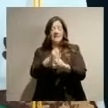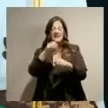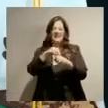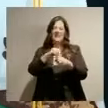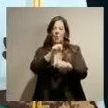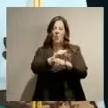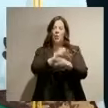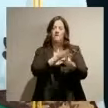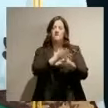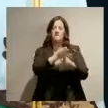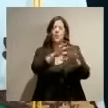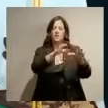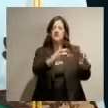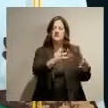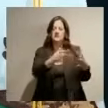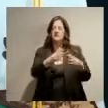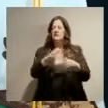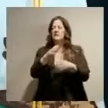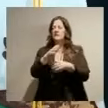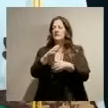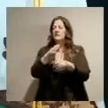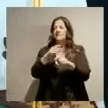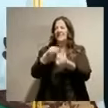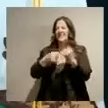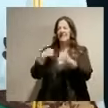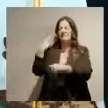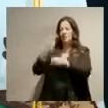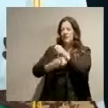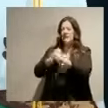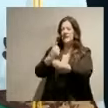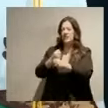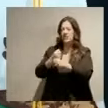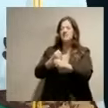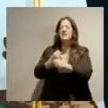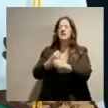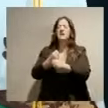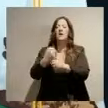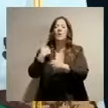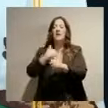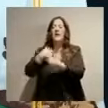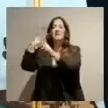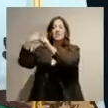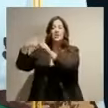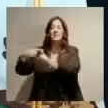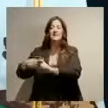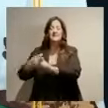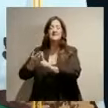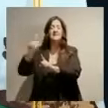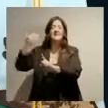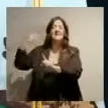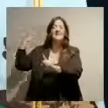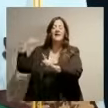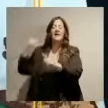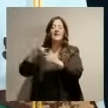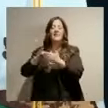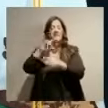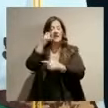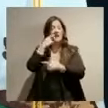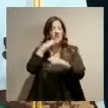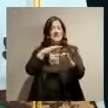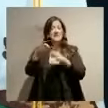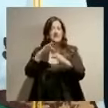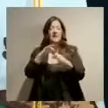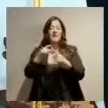workforce in the last couple of years as we've had those surpluses. But I think as the governor alluded to, as we were making